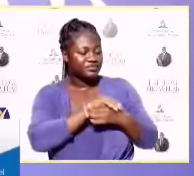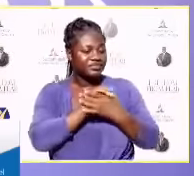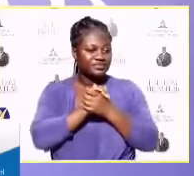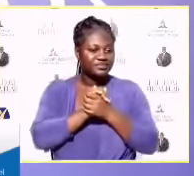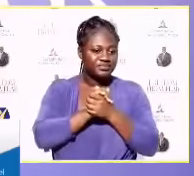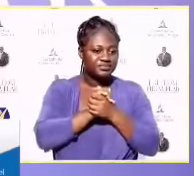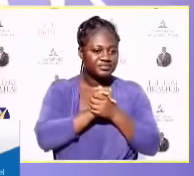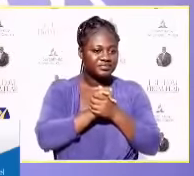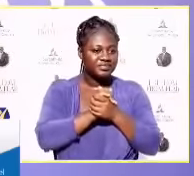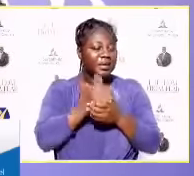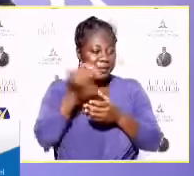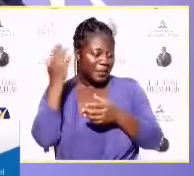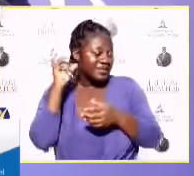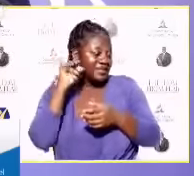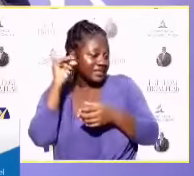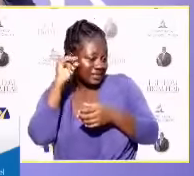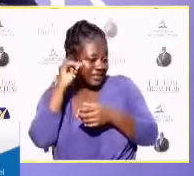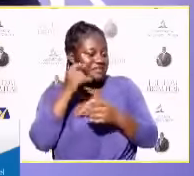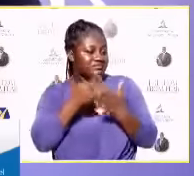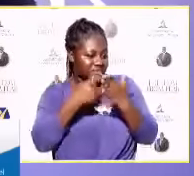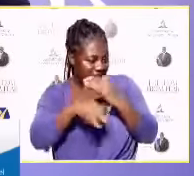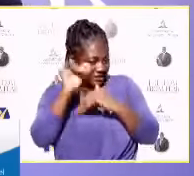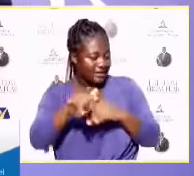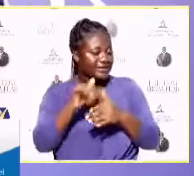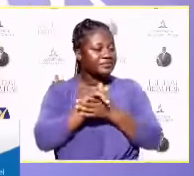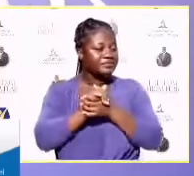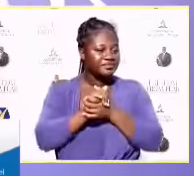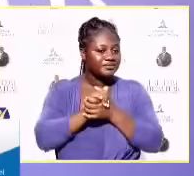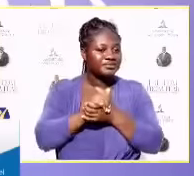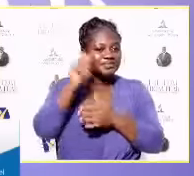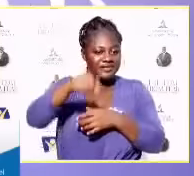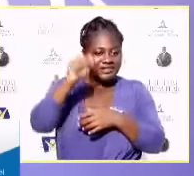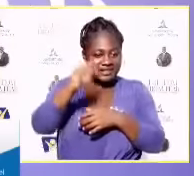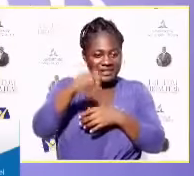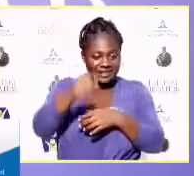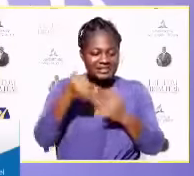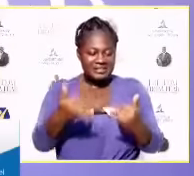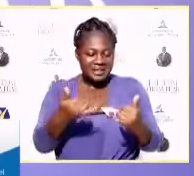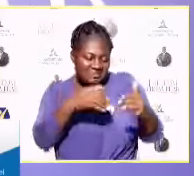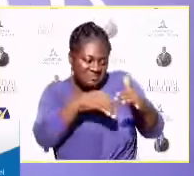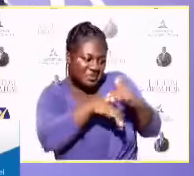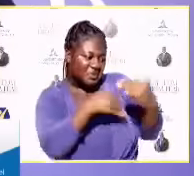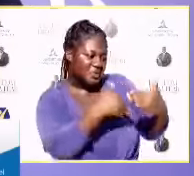Remember we said last night, when we go to the witch doctor, we're going to the enemies of Jesus.